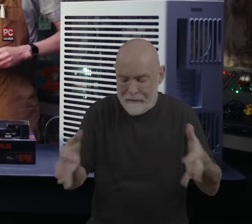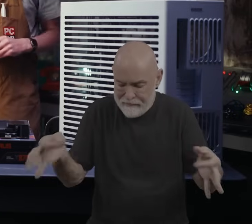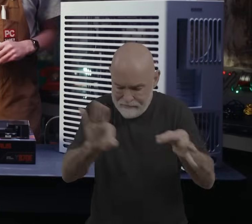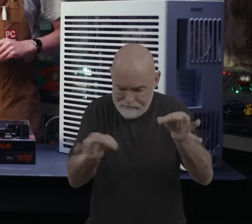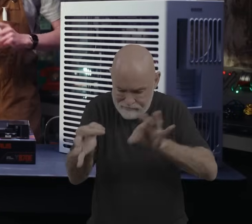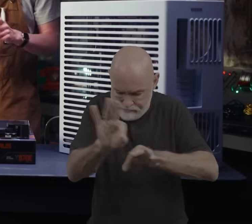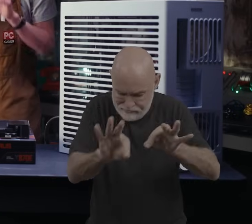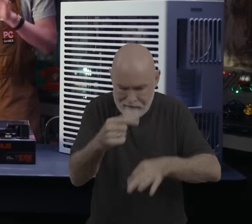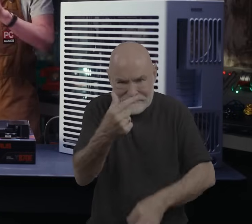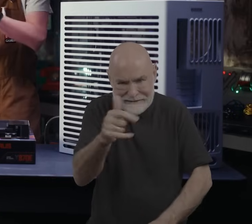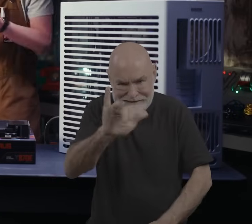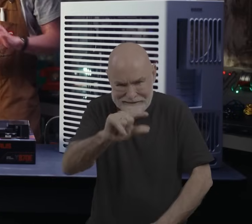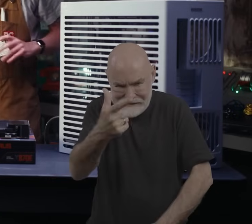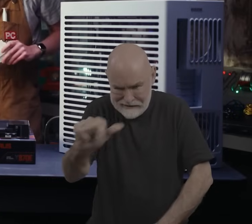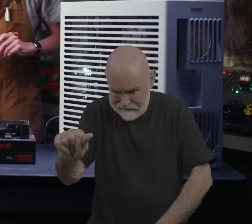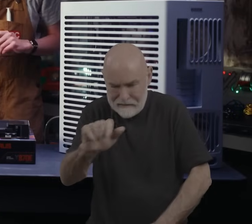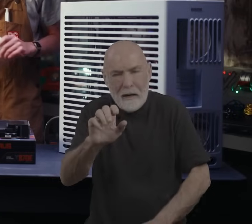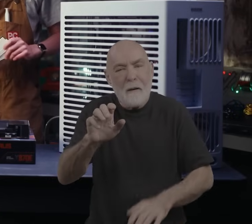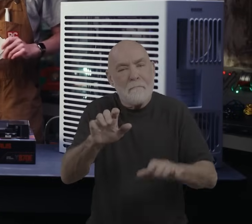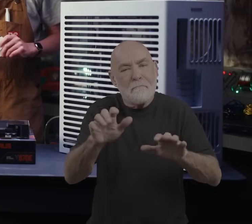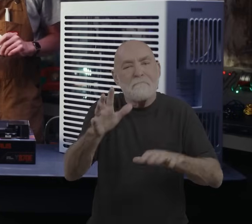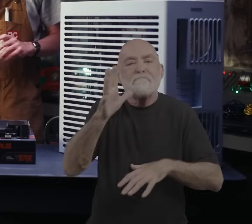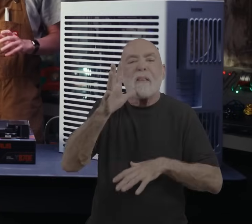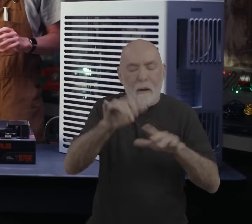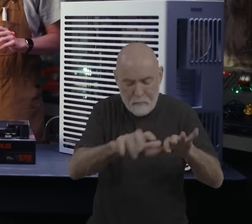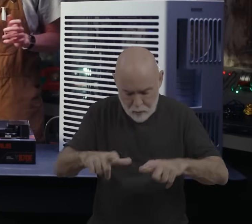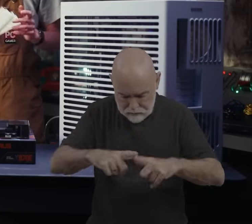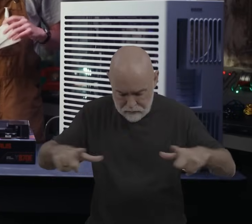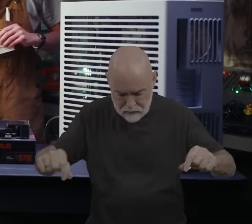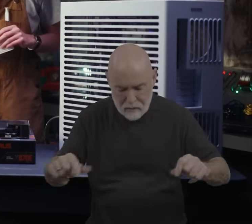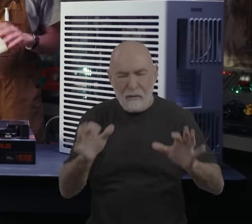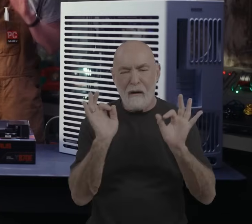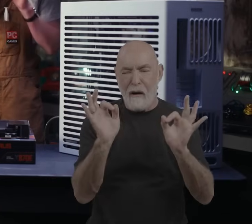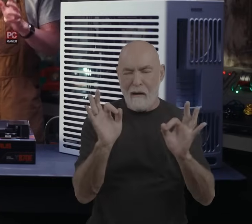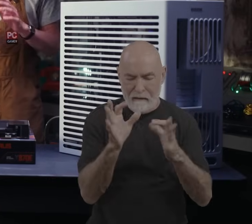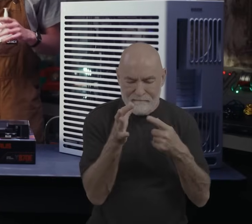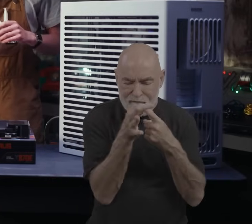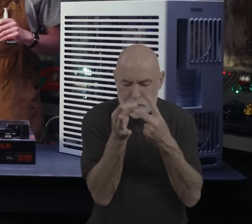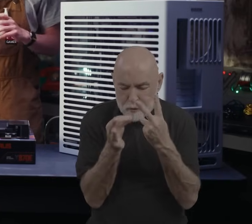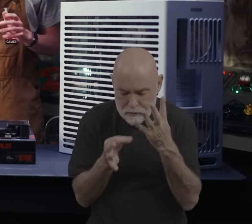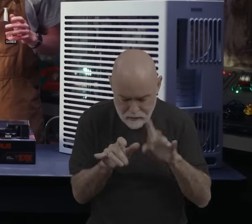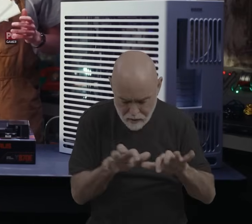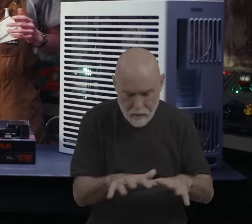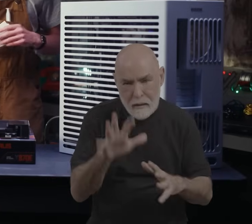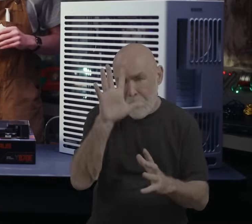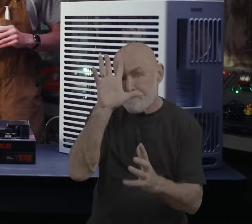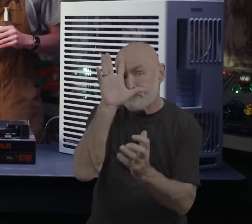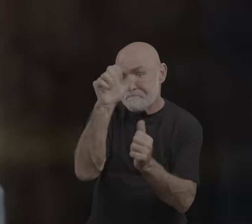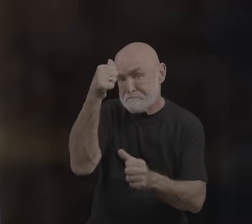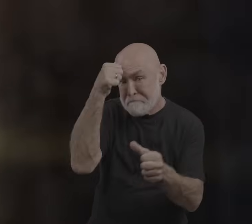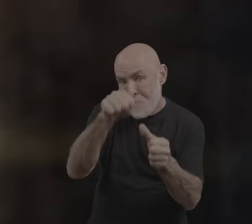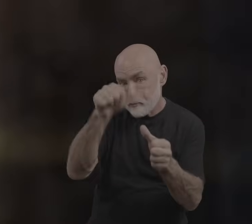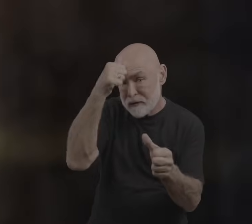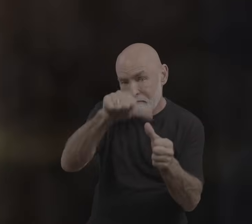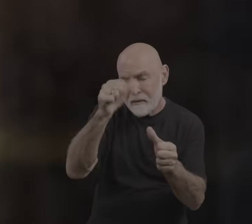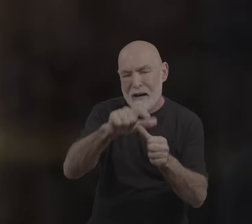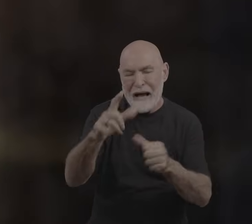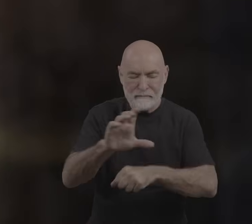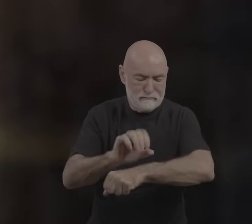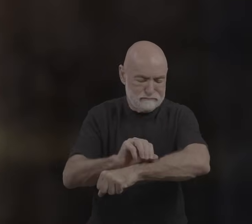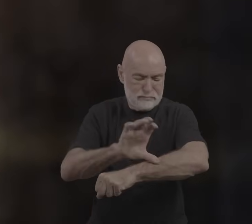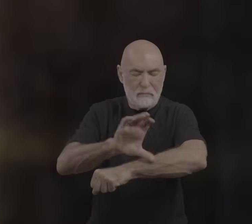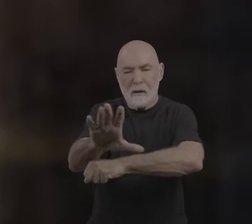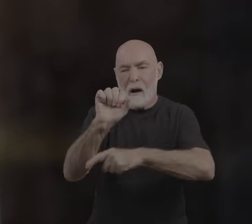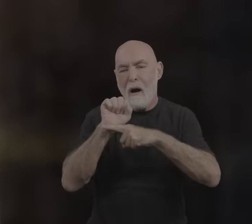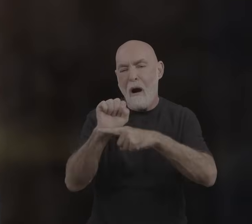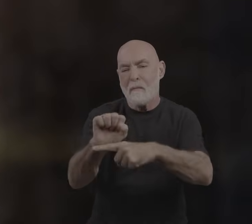with our Gigabyte Aorus X870E motherboard. It's got a suite of features for reliable overclocking and memory performance, and its built-in thermal armor